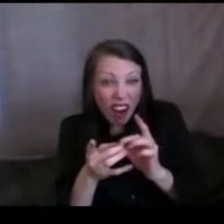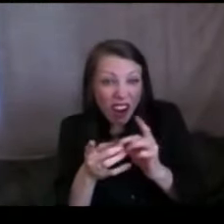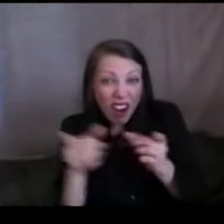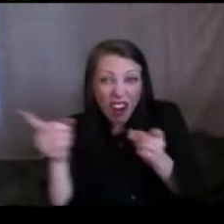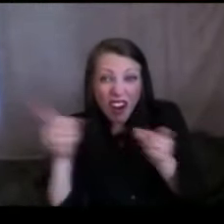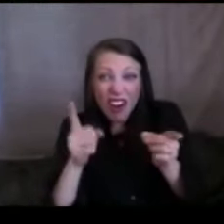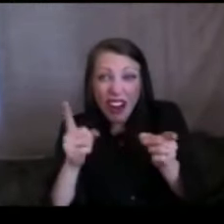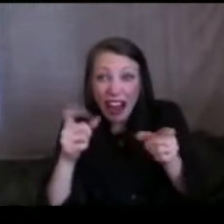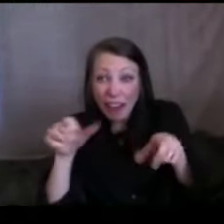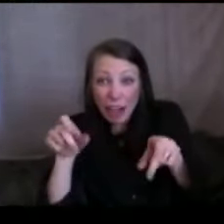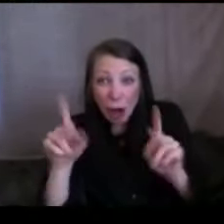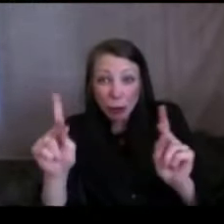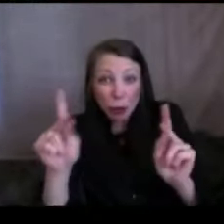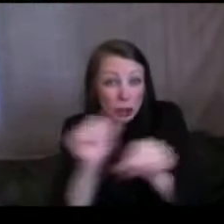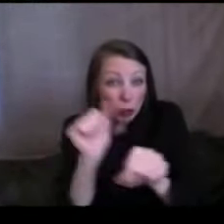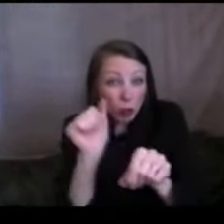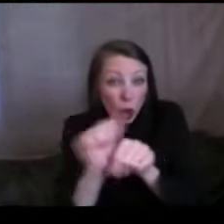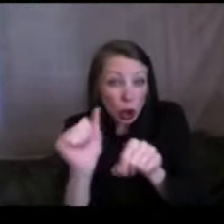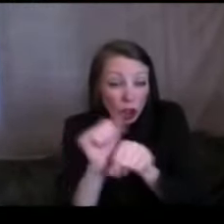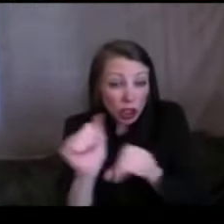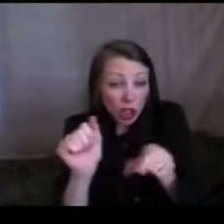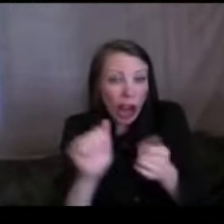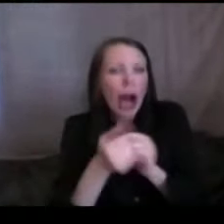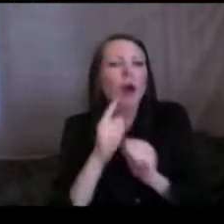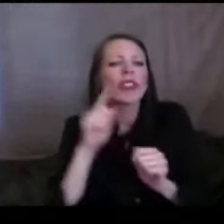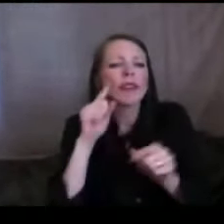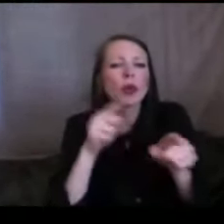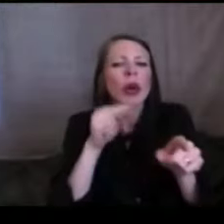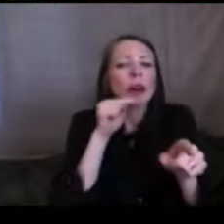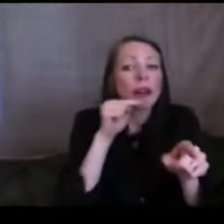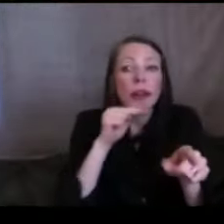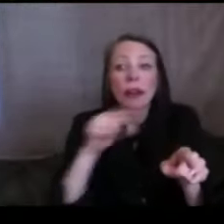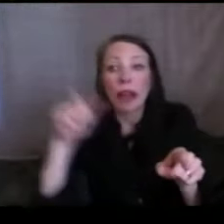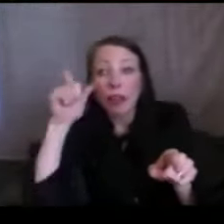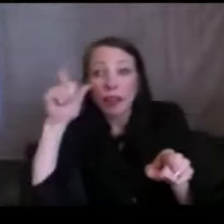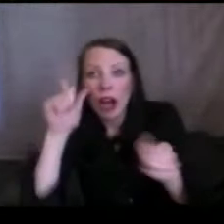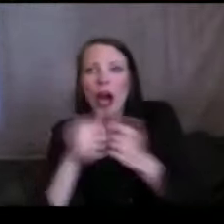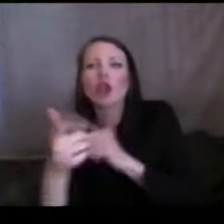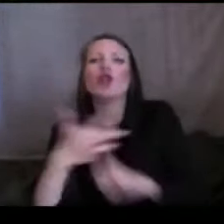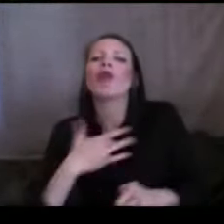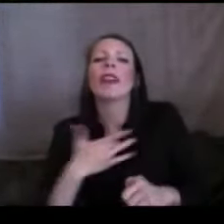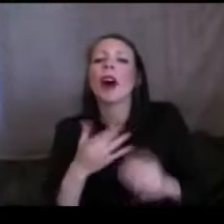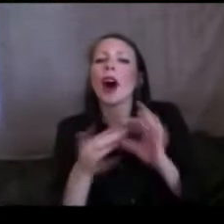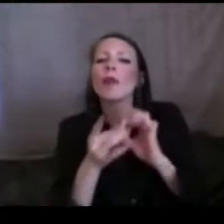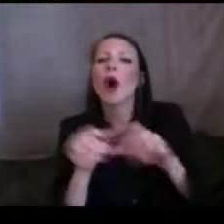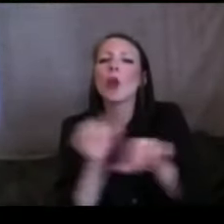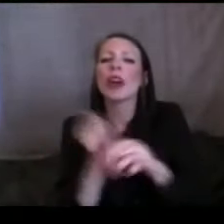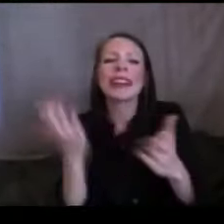having opportunities in the workplace for their immigrant story?